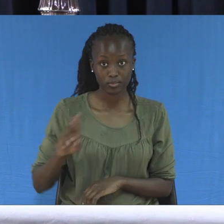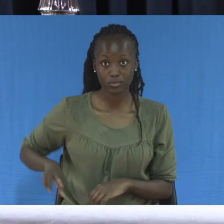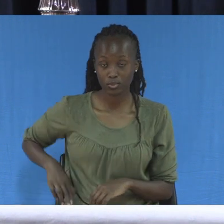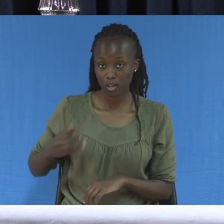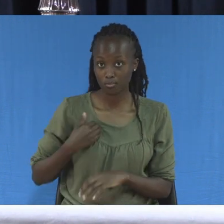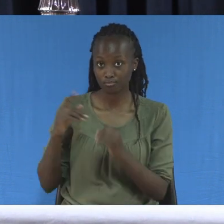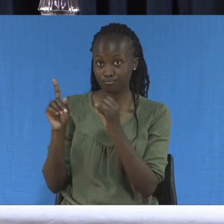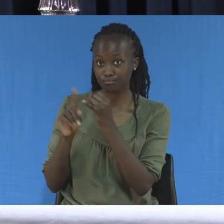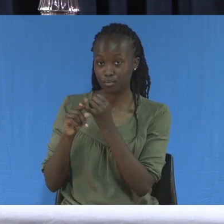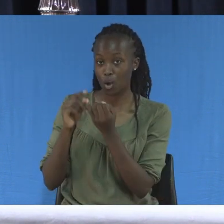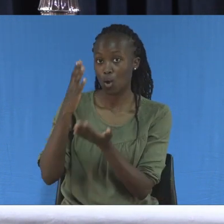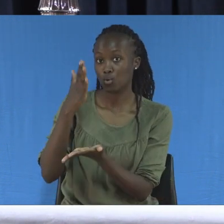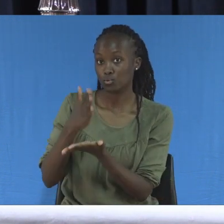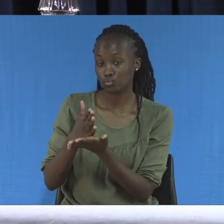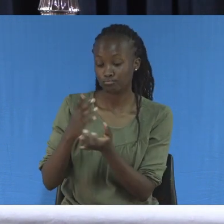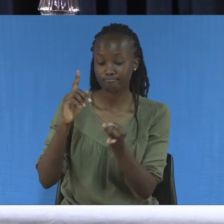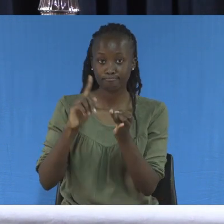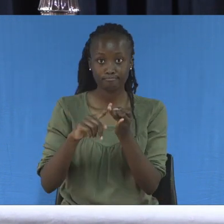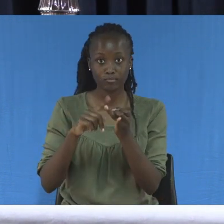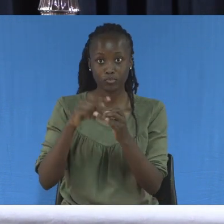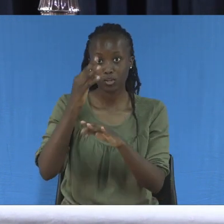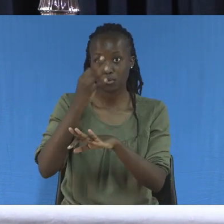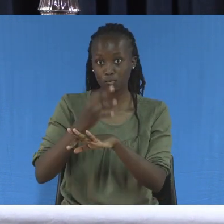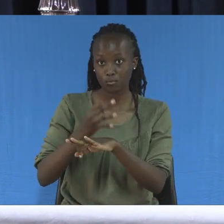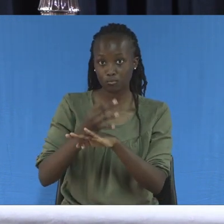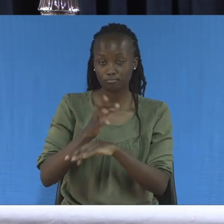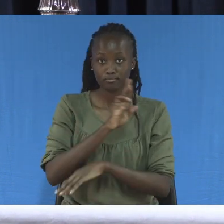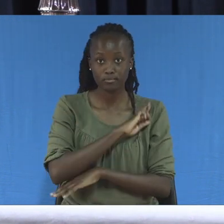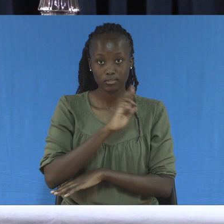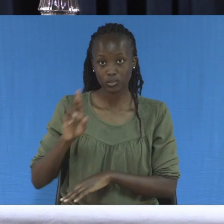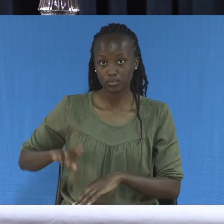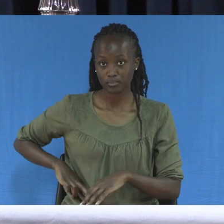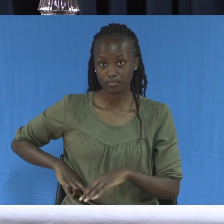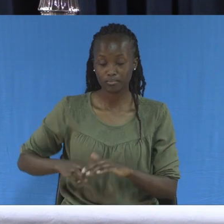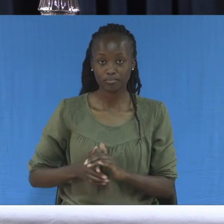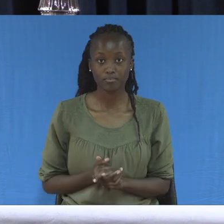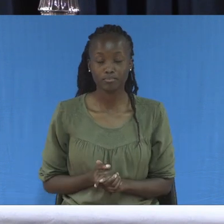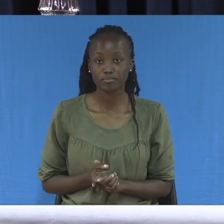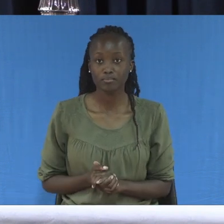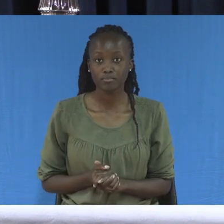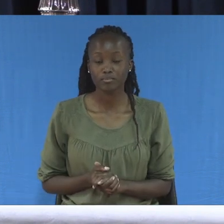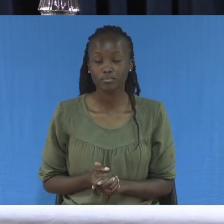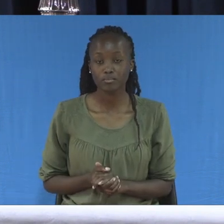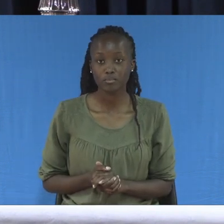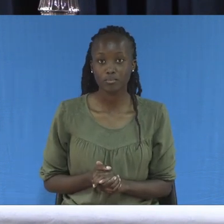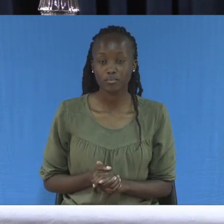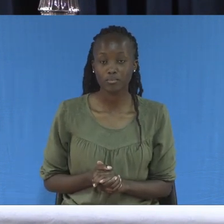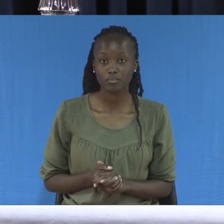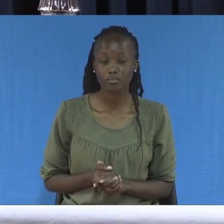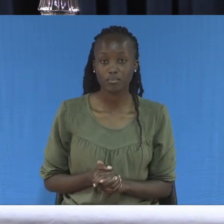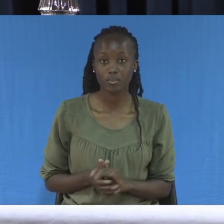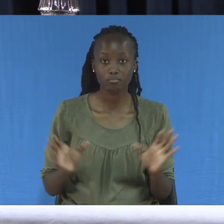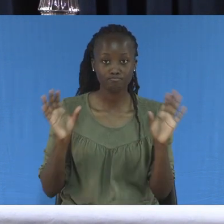the true religion and the false religion. No religion